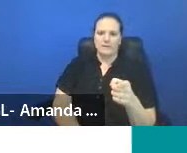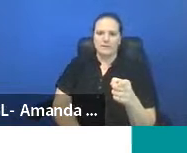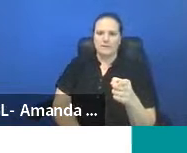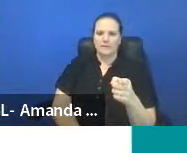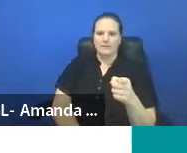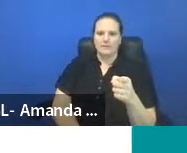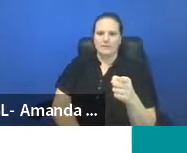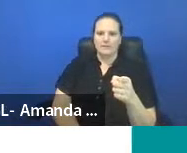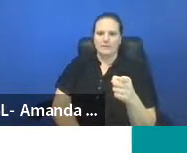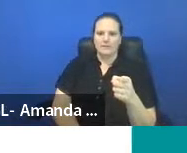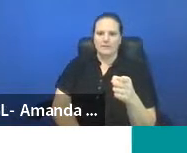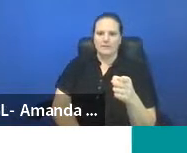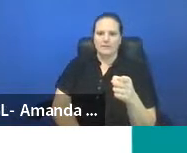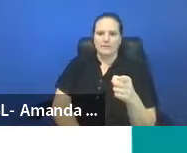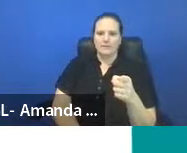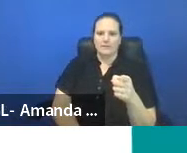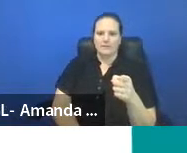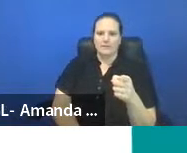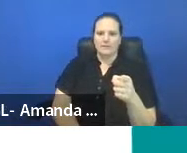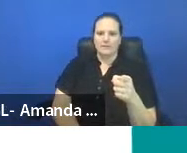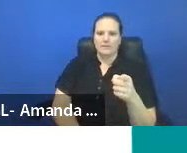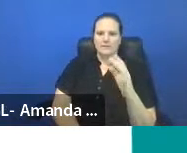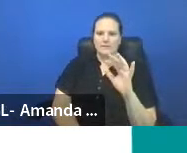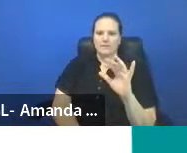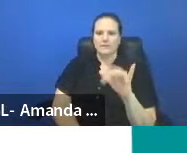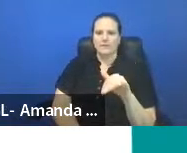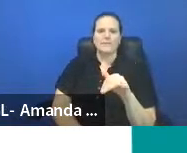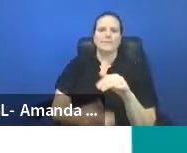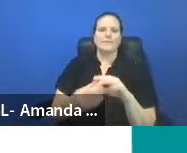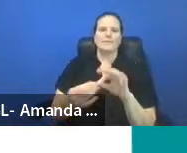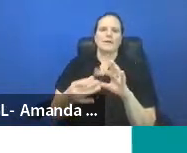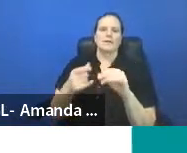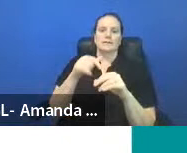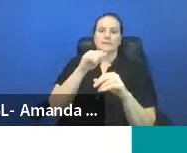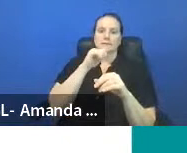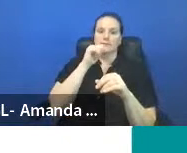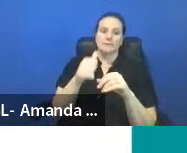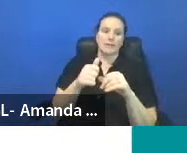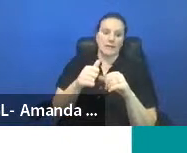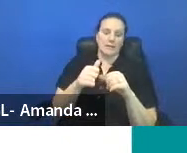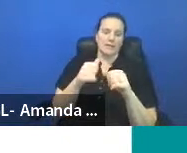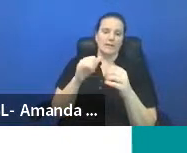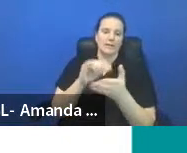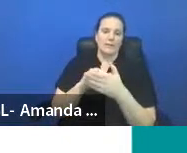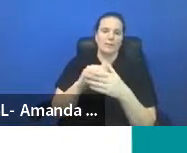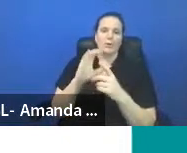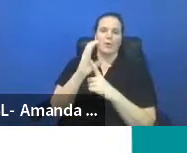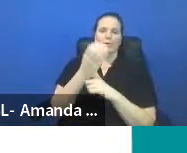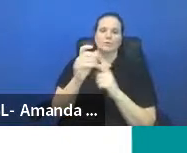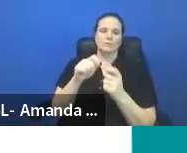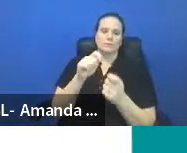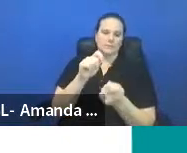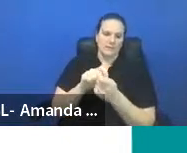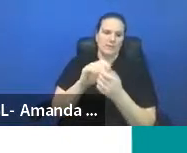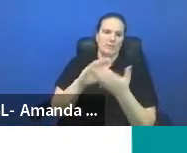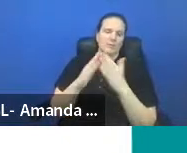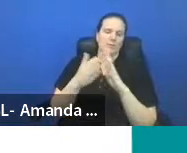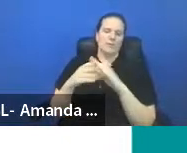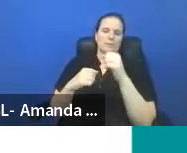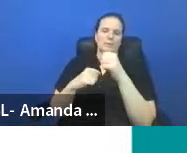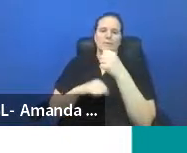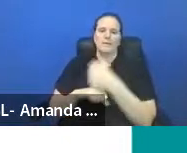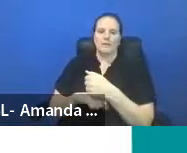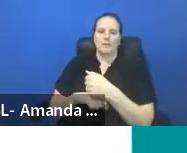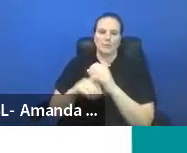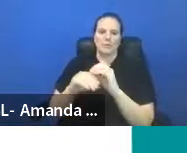and he's not currently filling the CAG seat. He is filling a culturally specific community-based organization or business